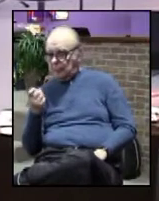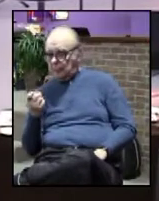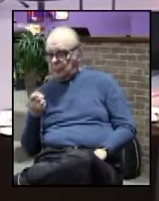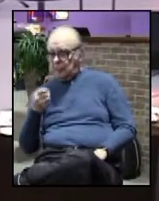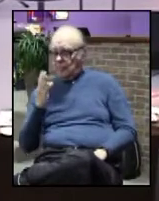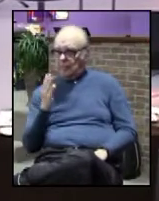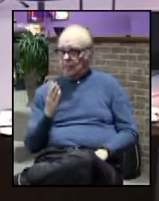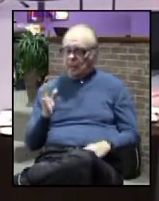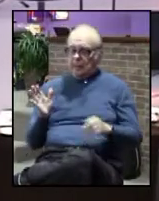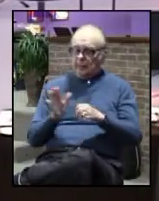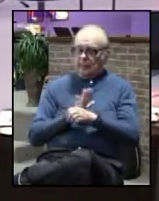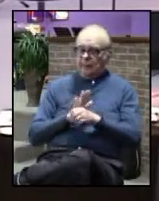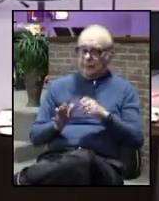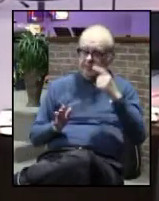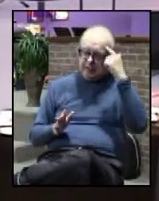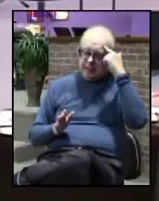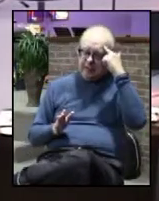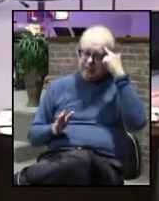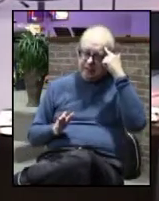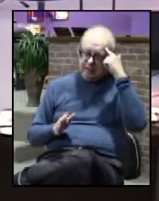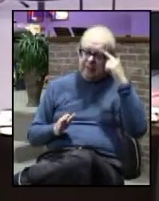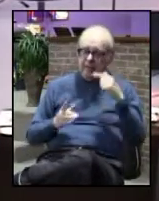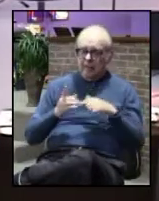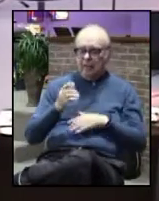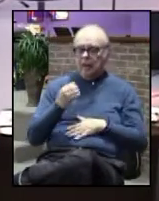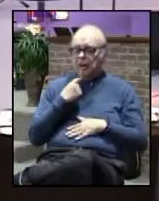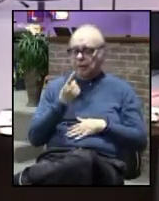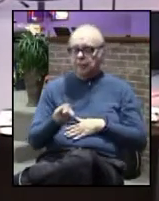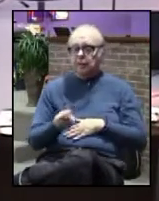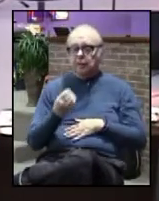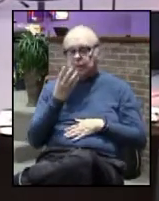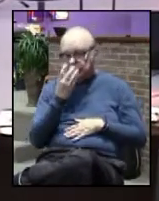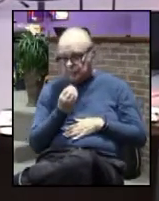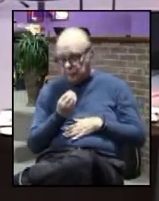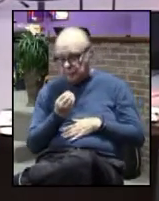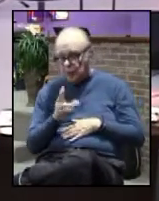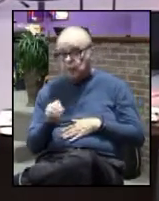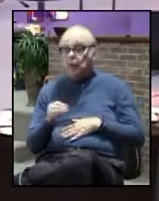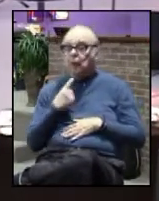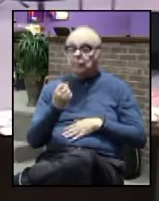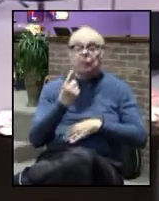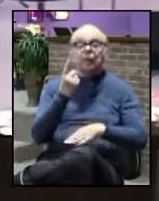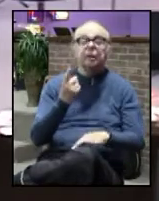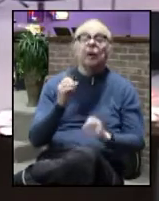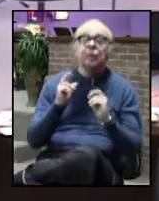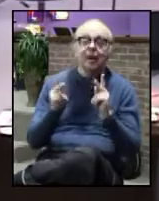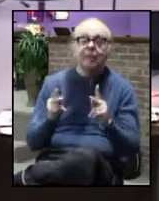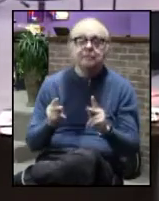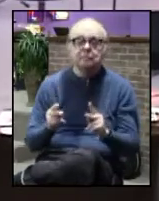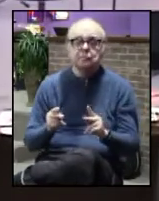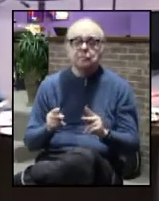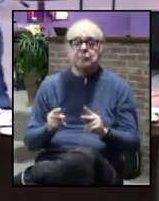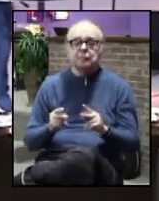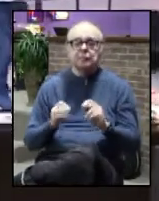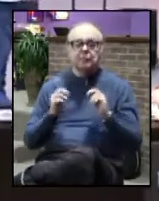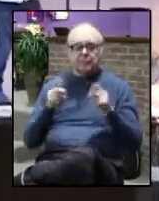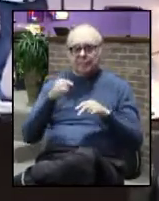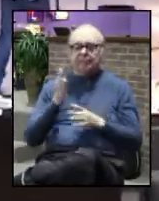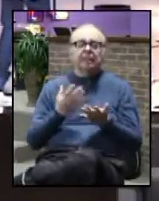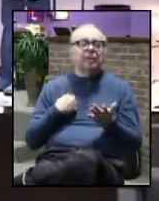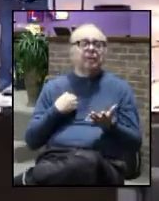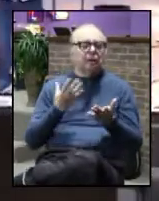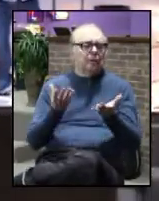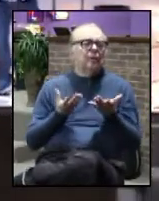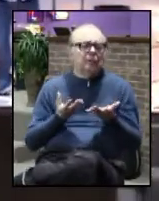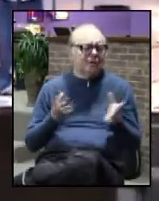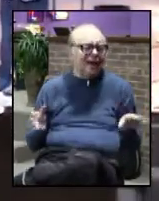And God is just filling it up. And somebody said, are you asleep? No, I'm awake. Okay? It's just, okay, God, what do